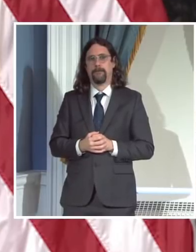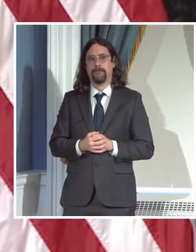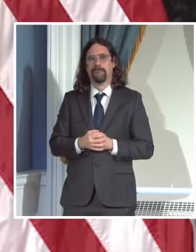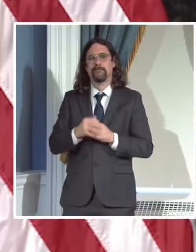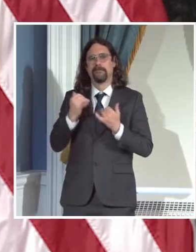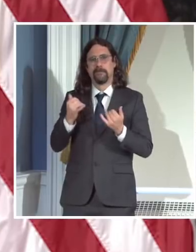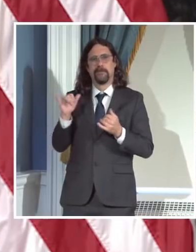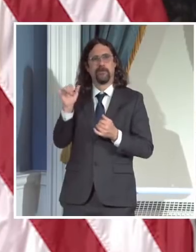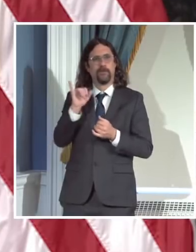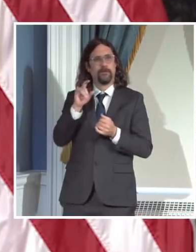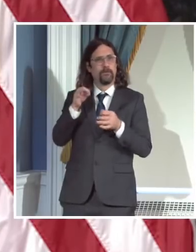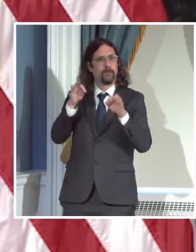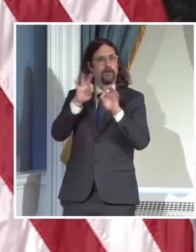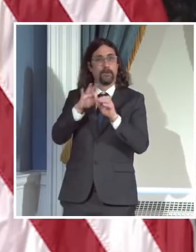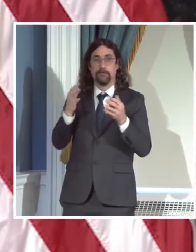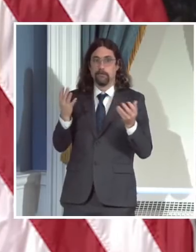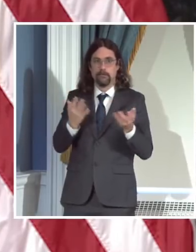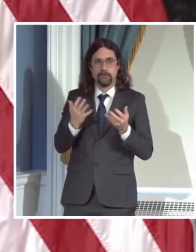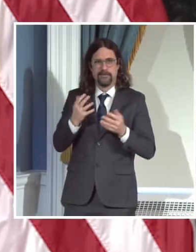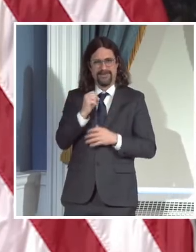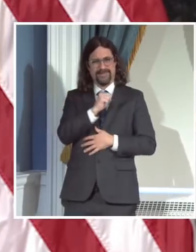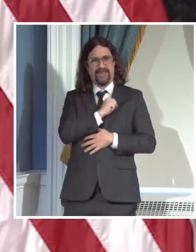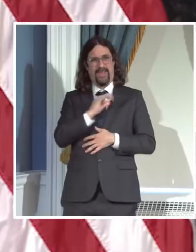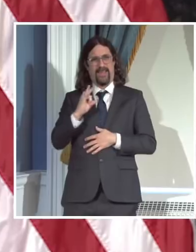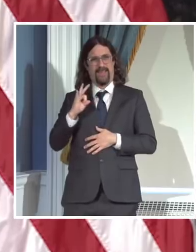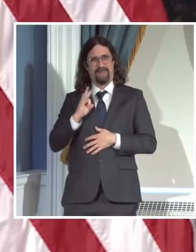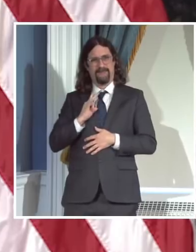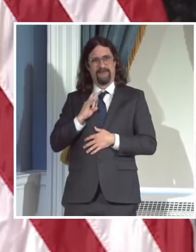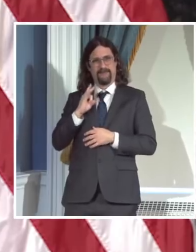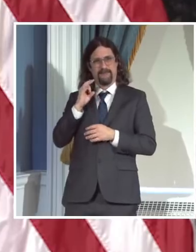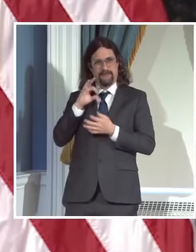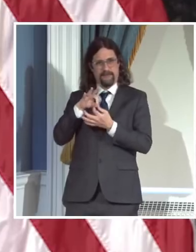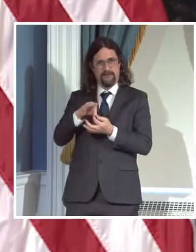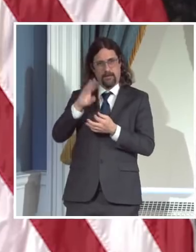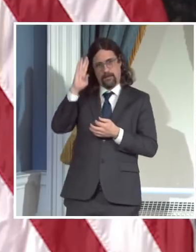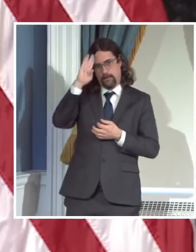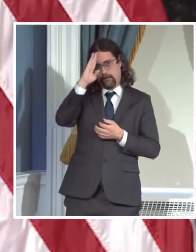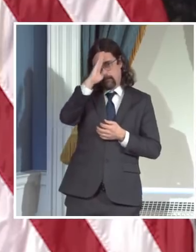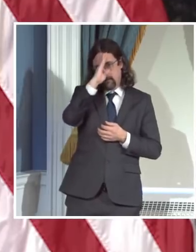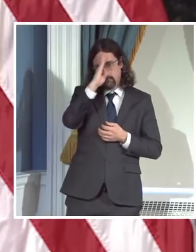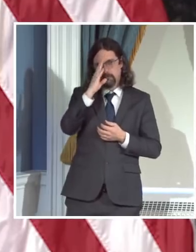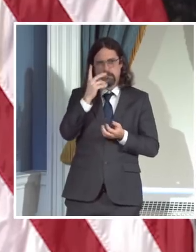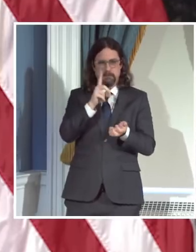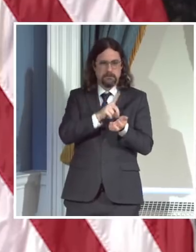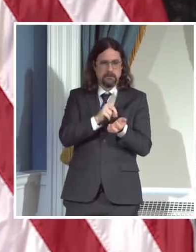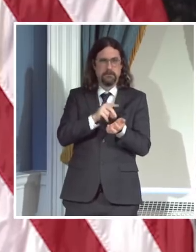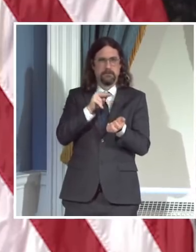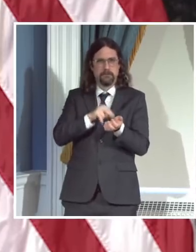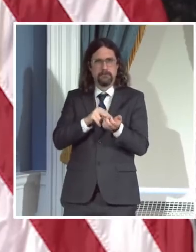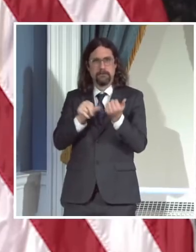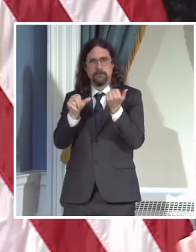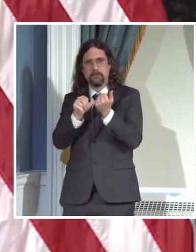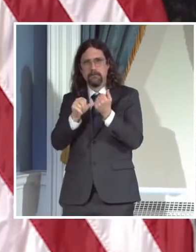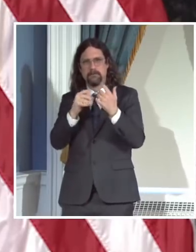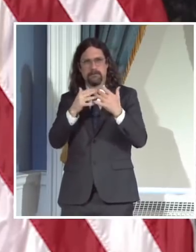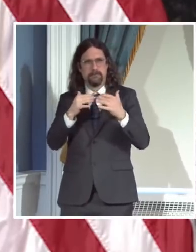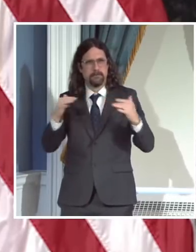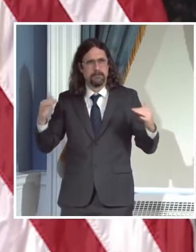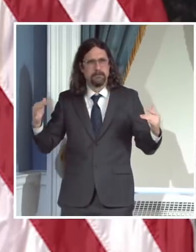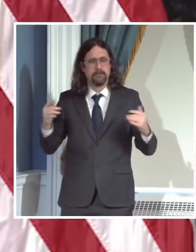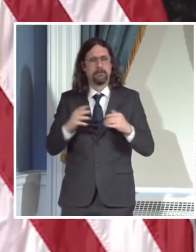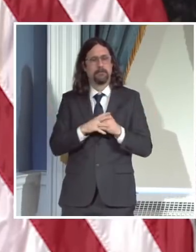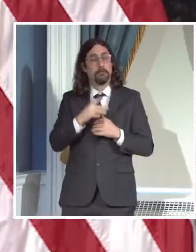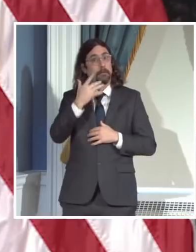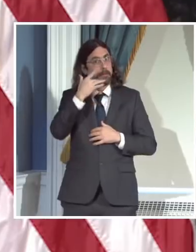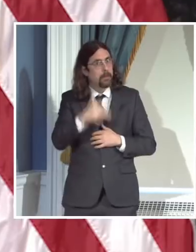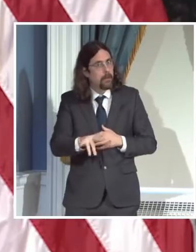response. So many New Yorkers have volunteered, folks with medical training of all kinds. More